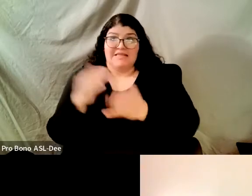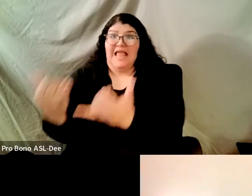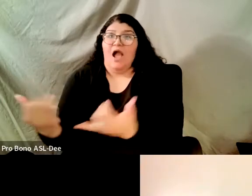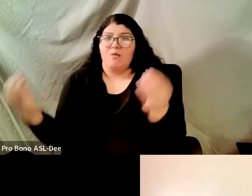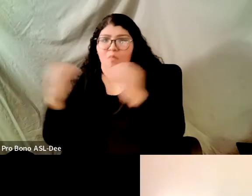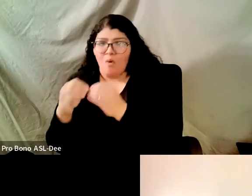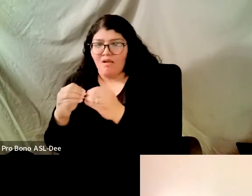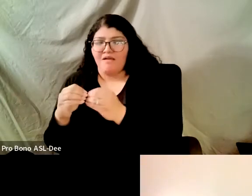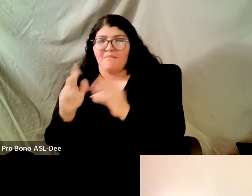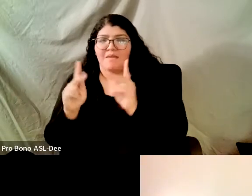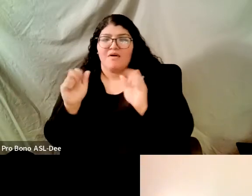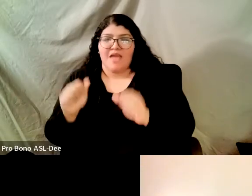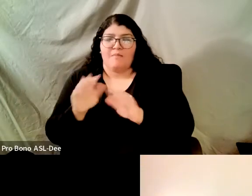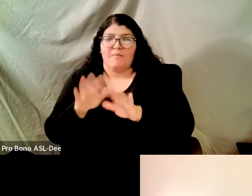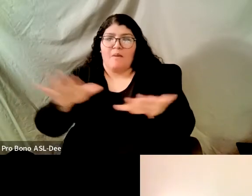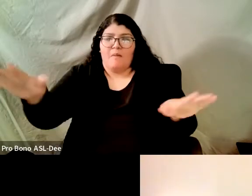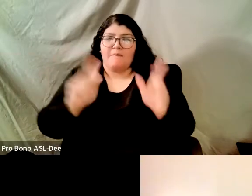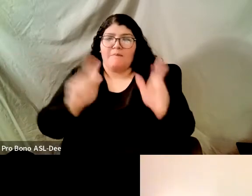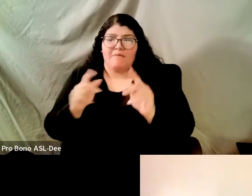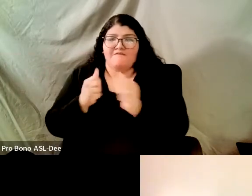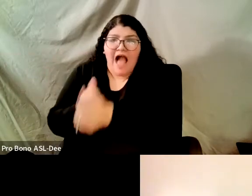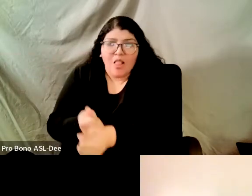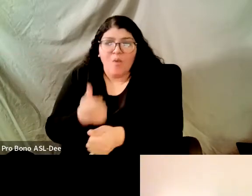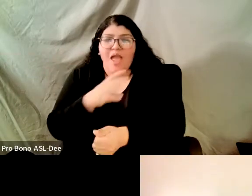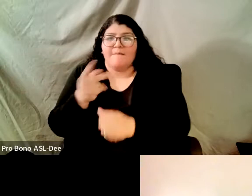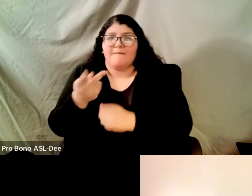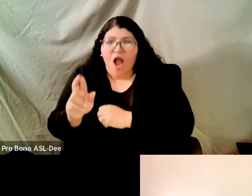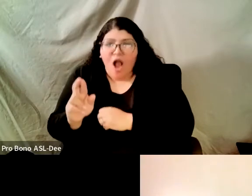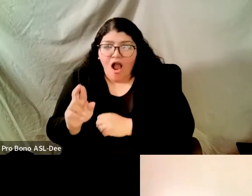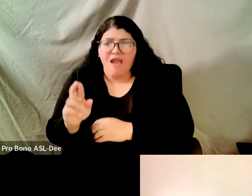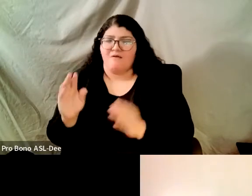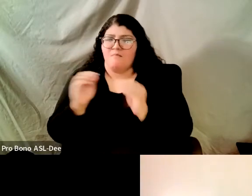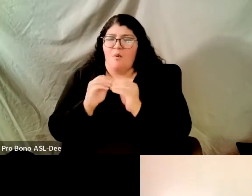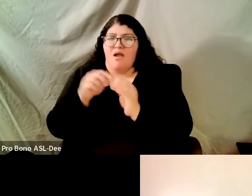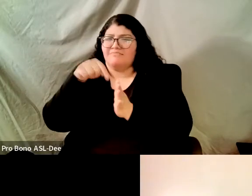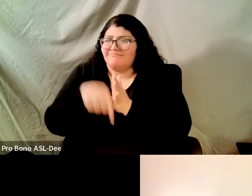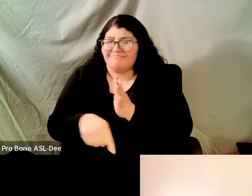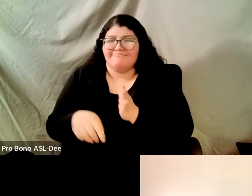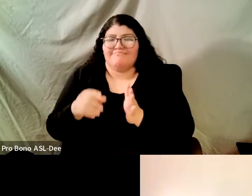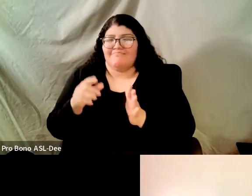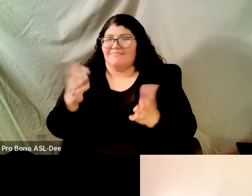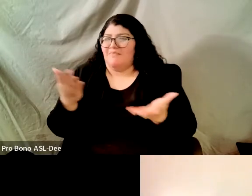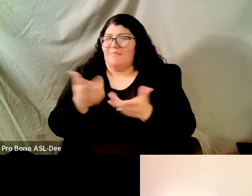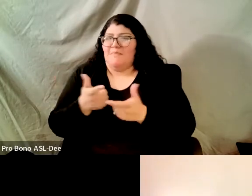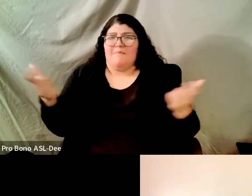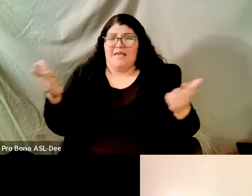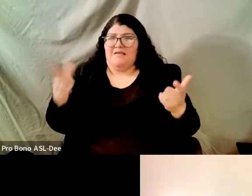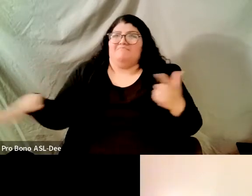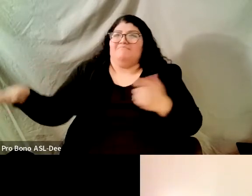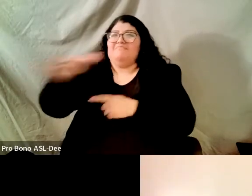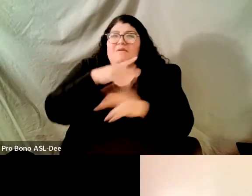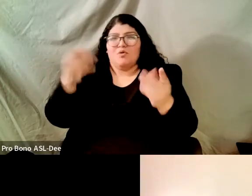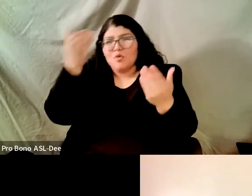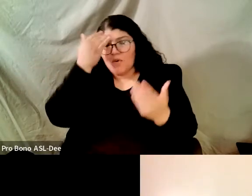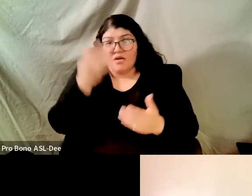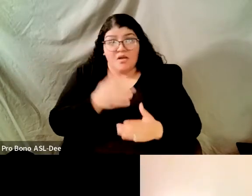social media and lots of followers and PRs, backing them to get major press. So it was a big deal, but I